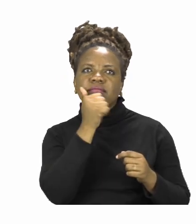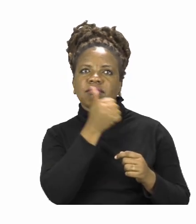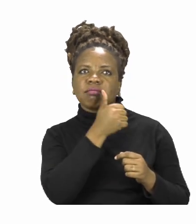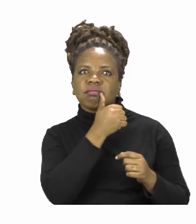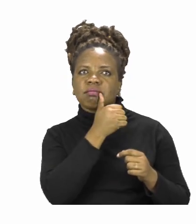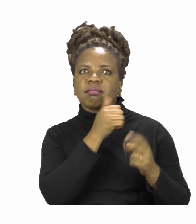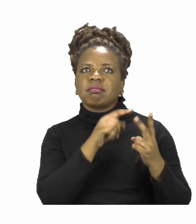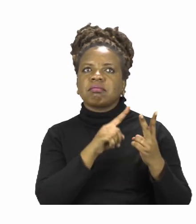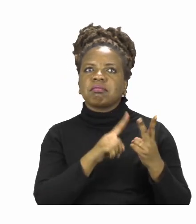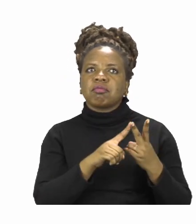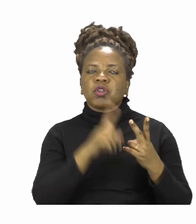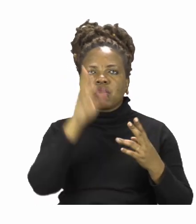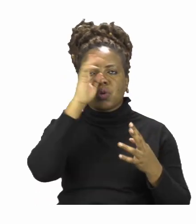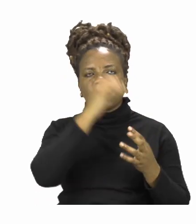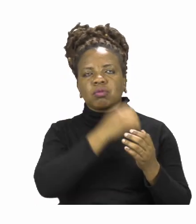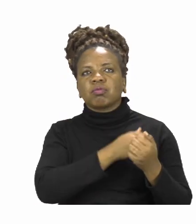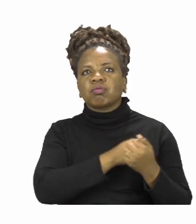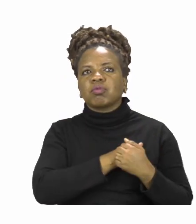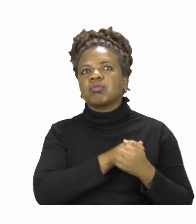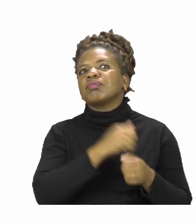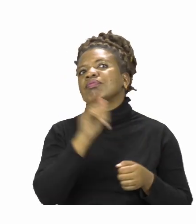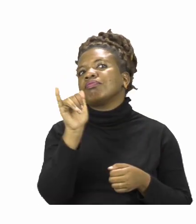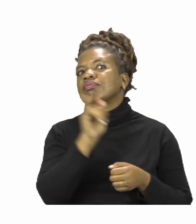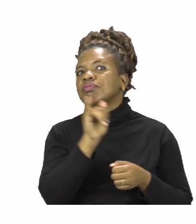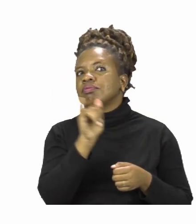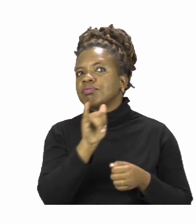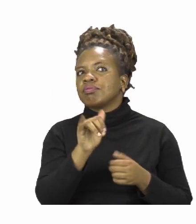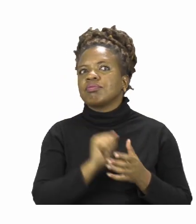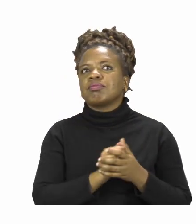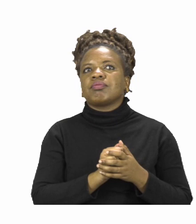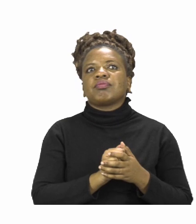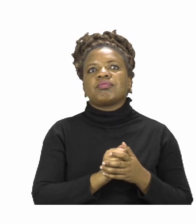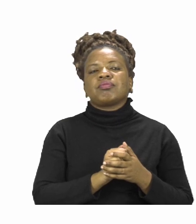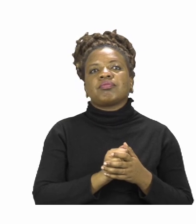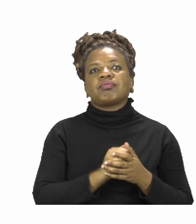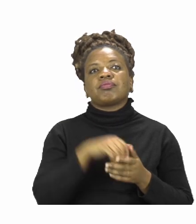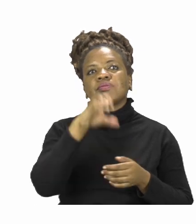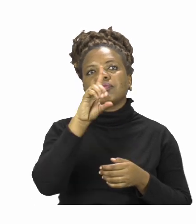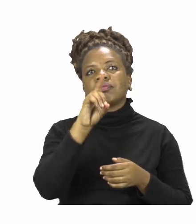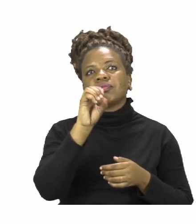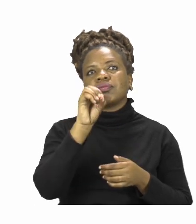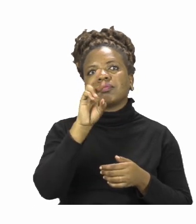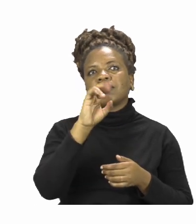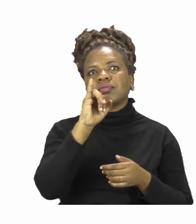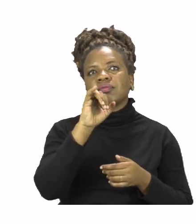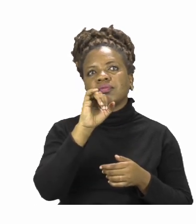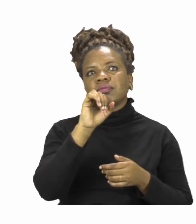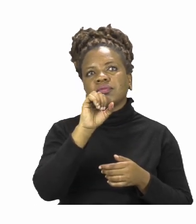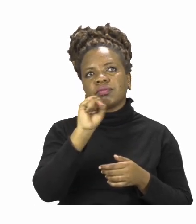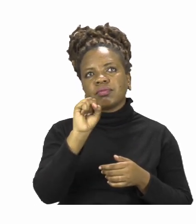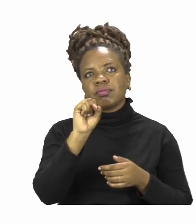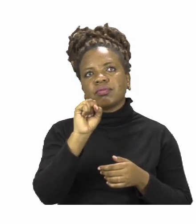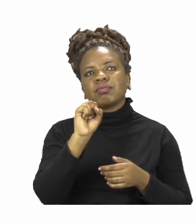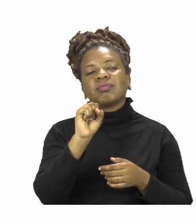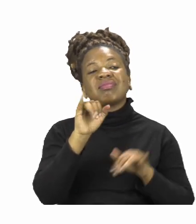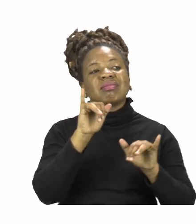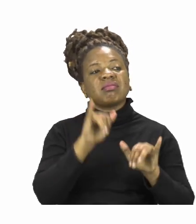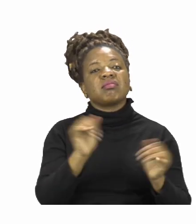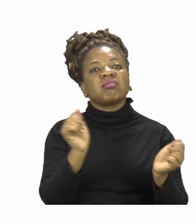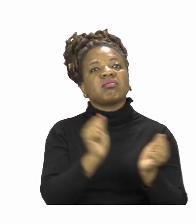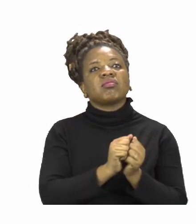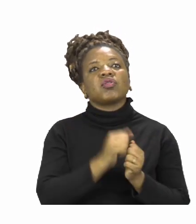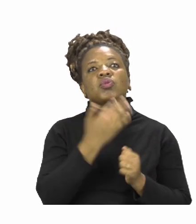Doris lives with her. Is it aunt or is it grandmother? Number